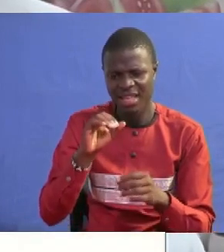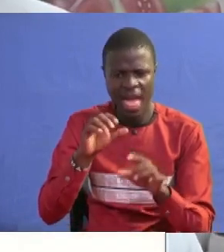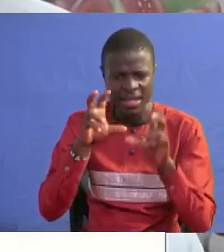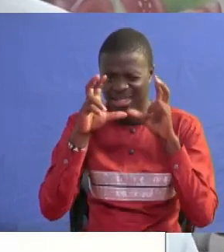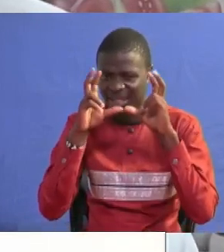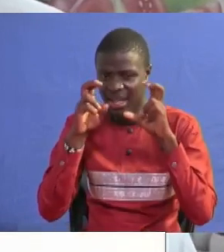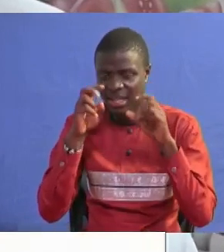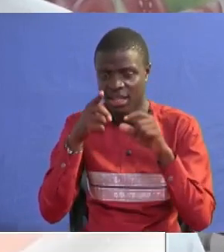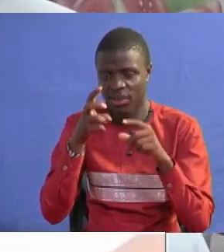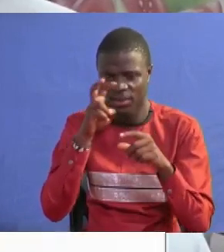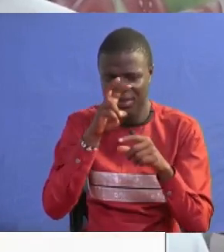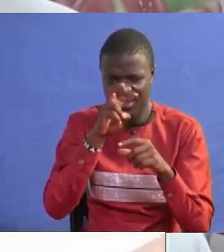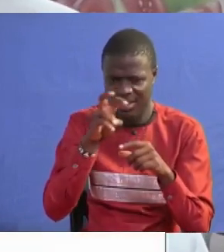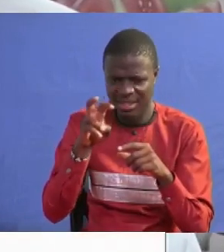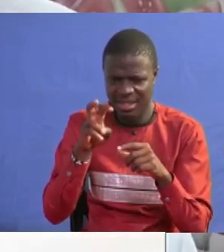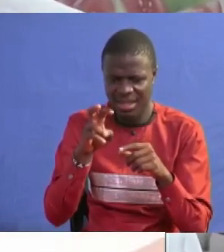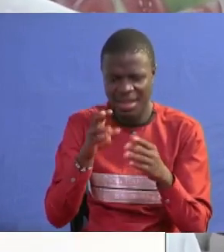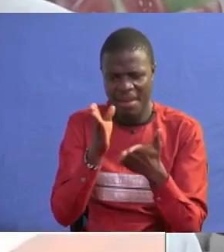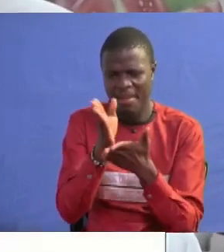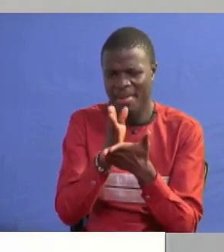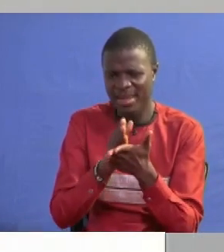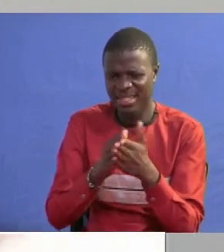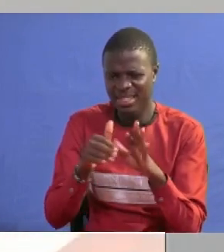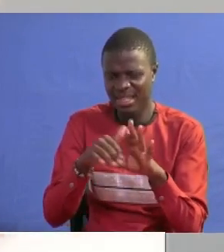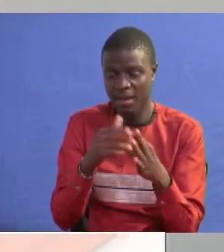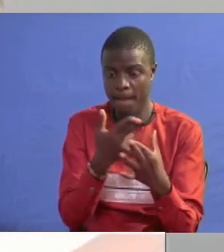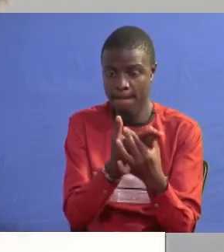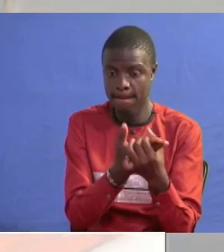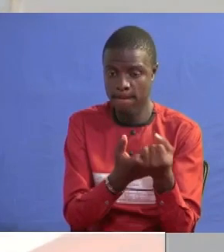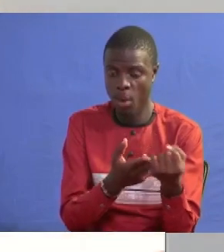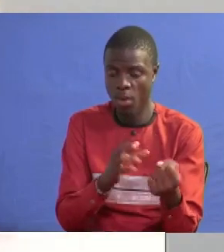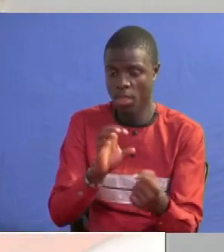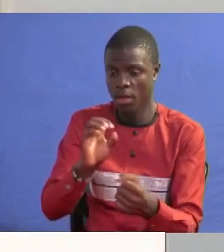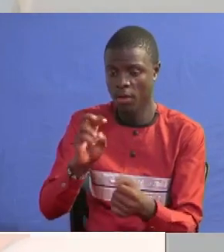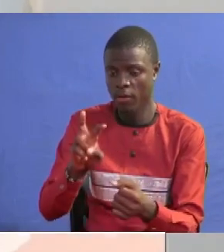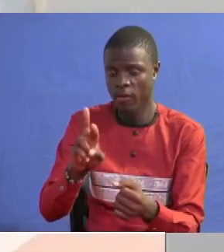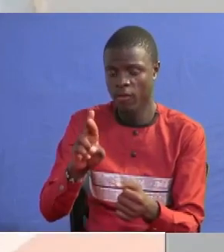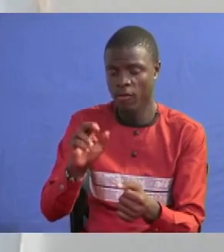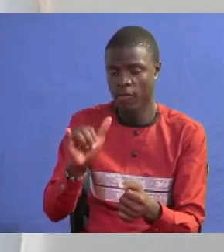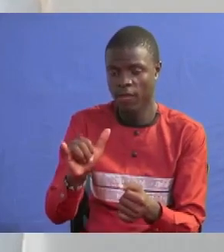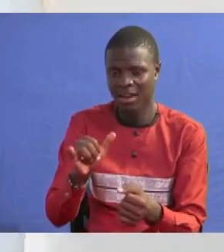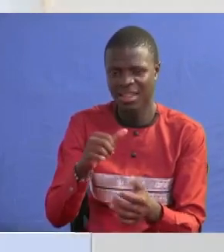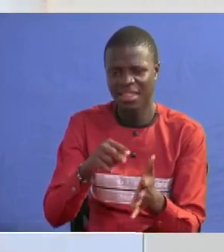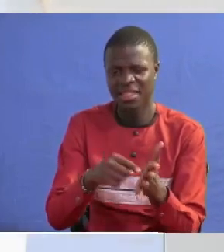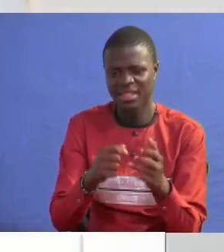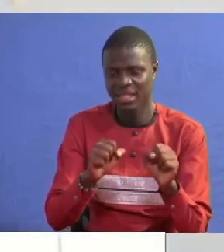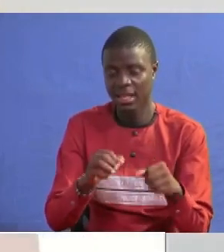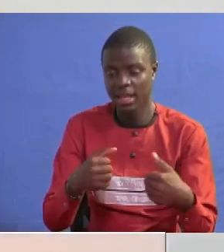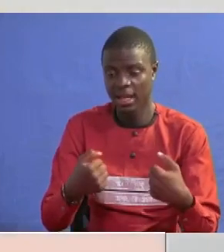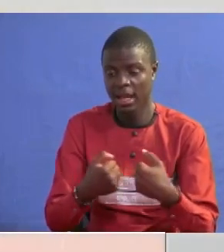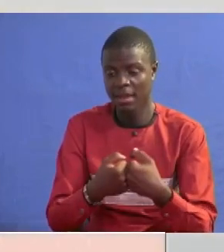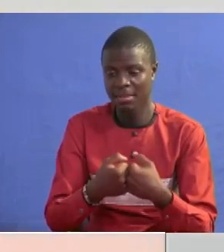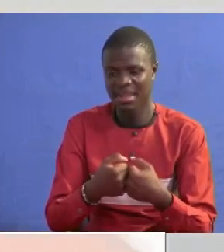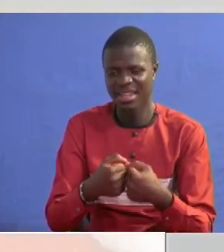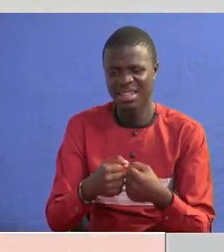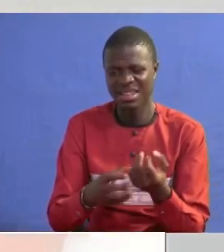normally find cysts that are within both ovaries. Uvimbe huu wa ovari unaweza kuvuja na kusababisha usaha na